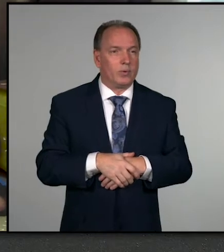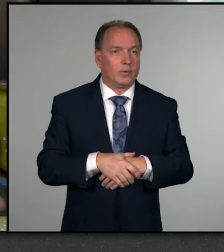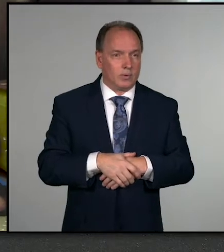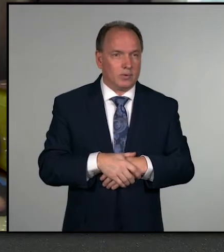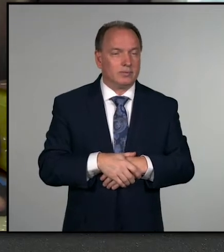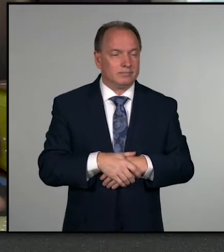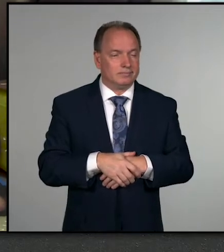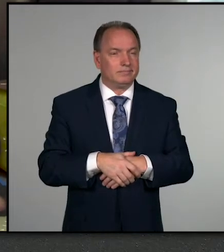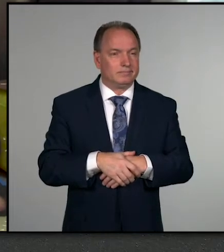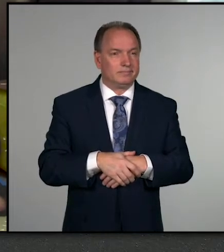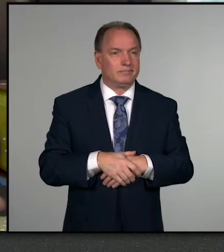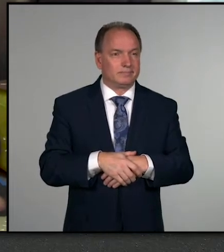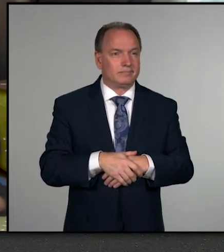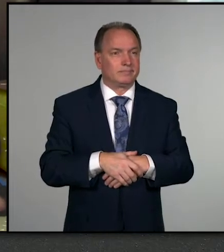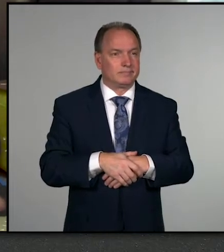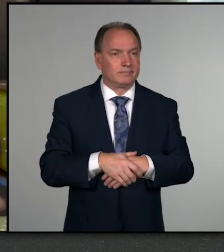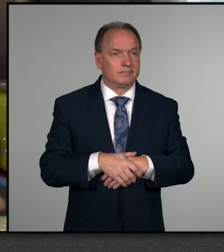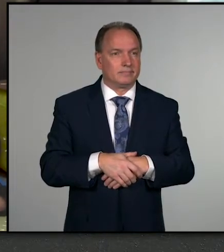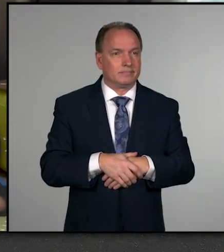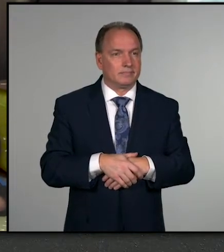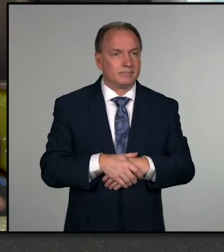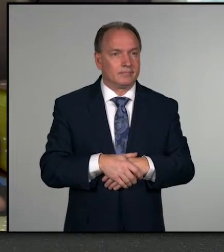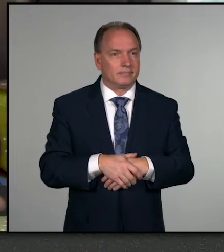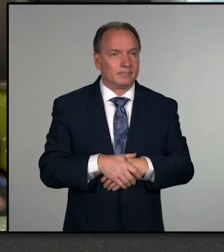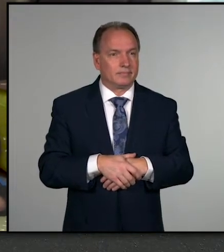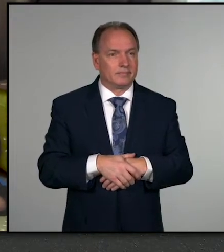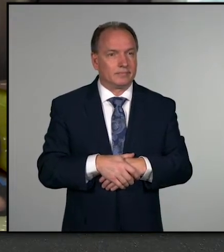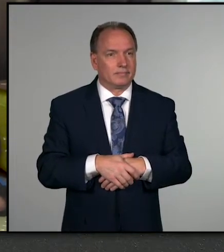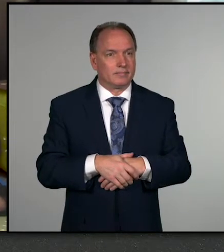yellow. Good job.